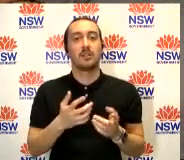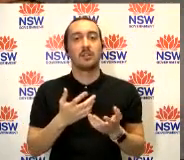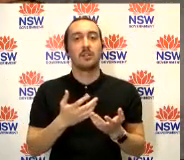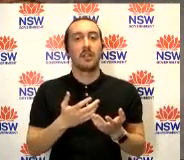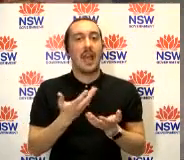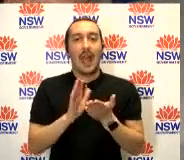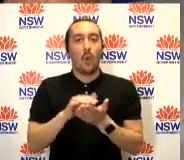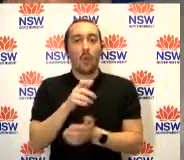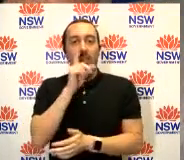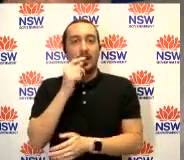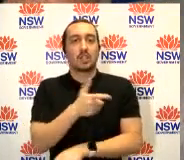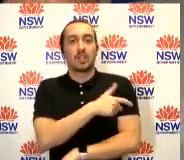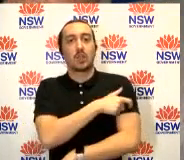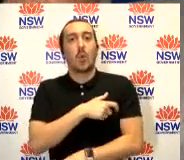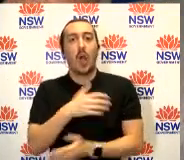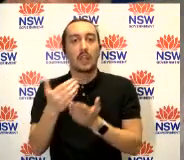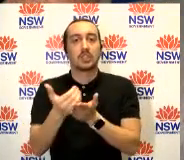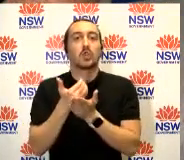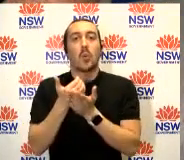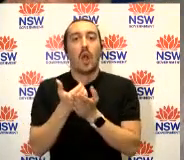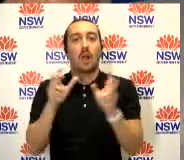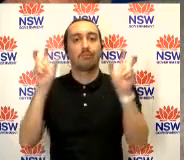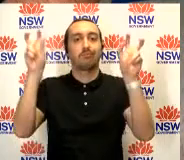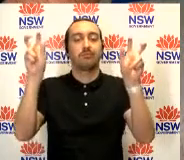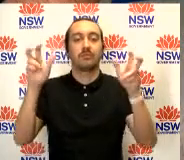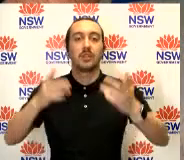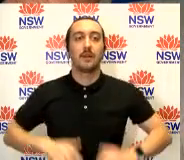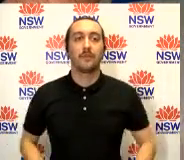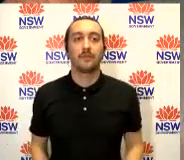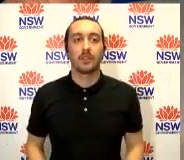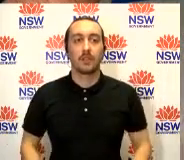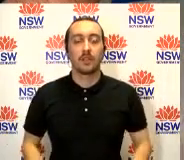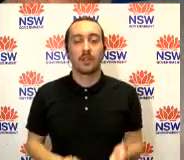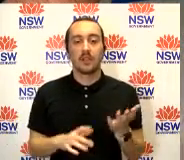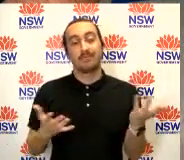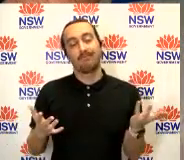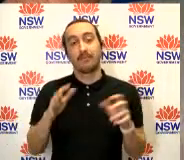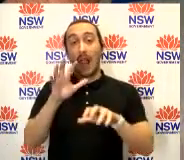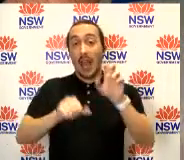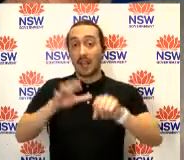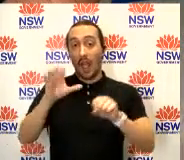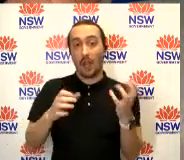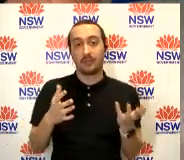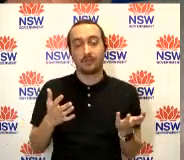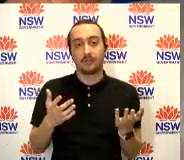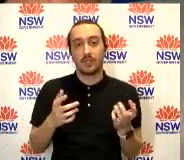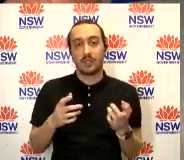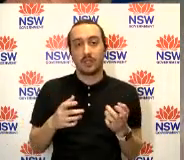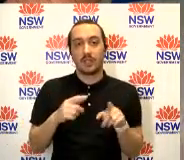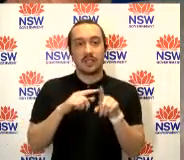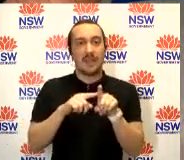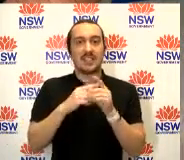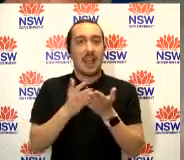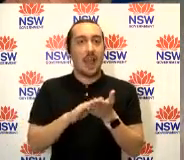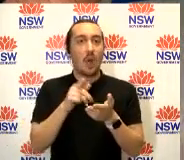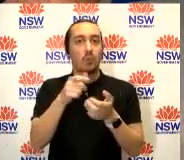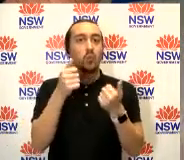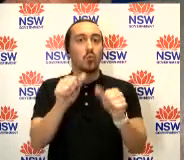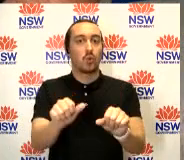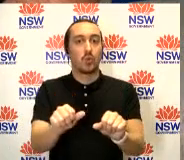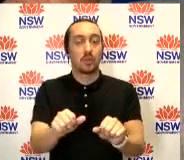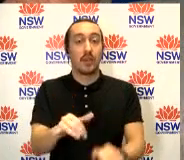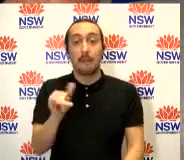Okay, well, with ladders, look at how you're using the ladder first of all, because if the ladder's that question says you're working